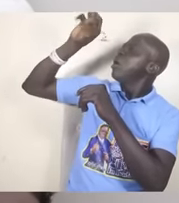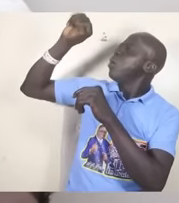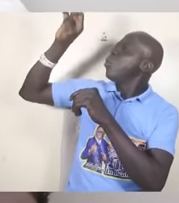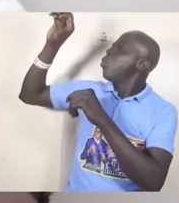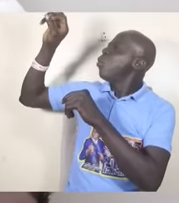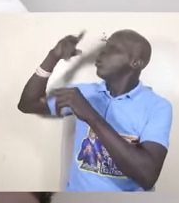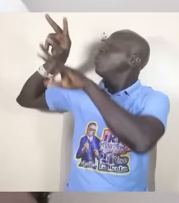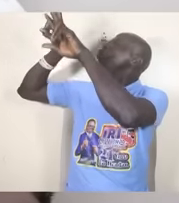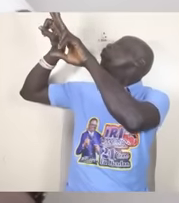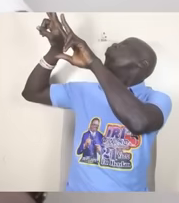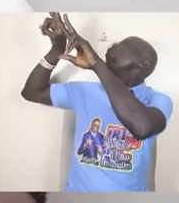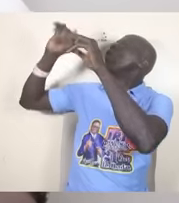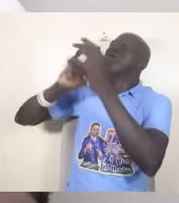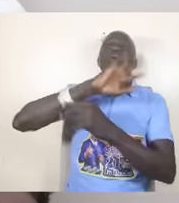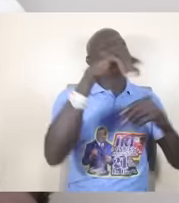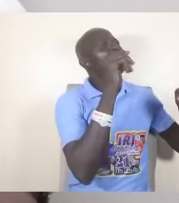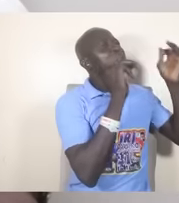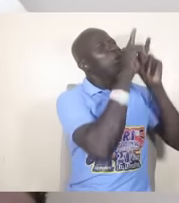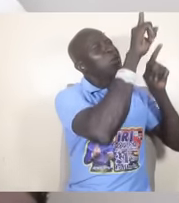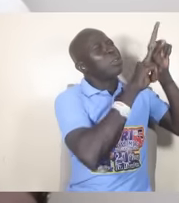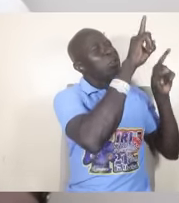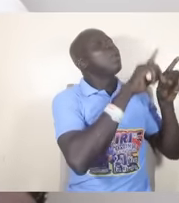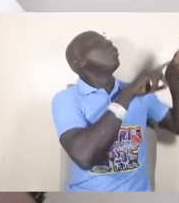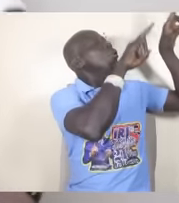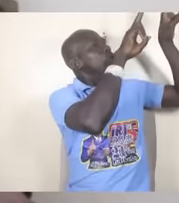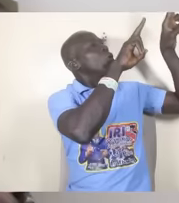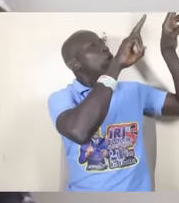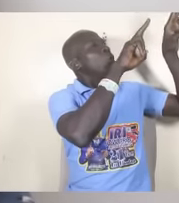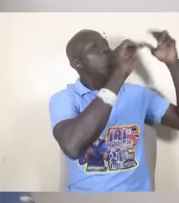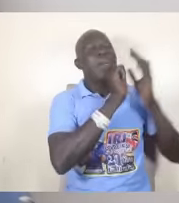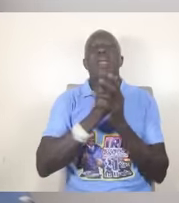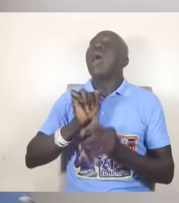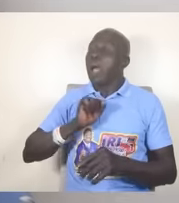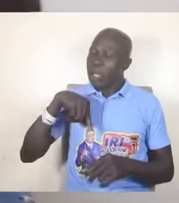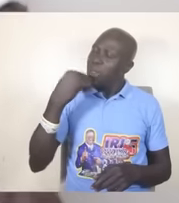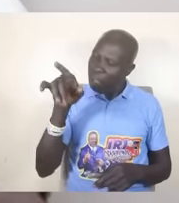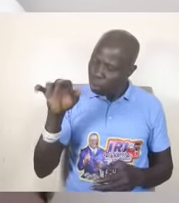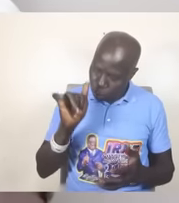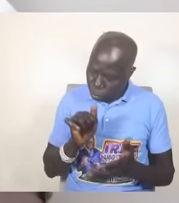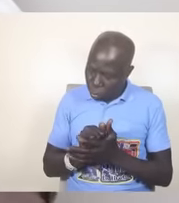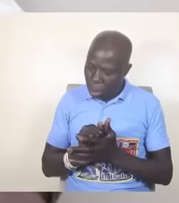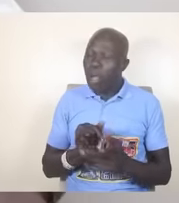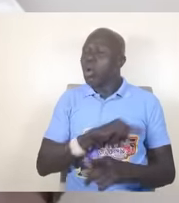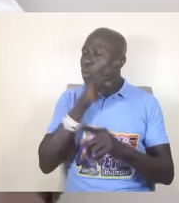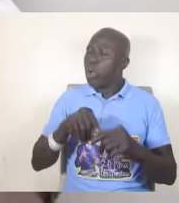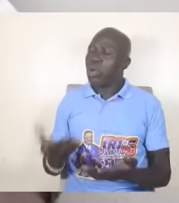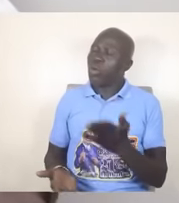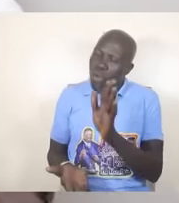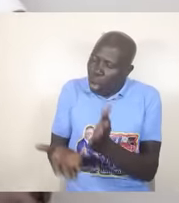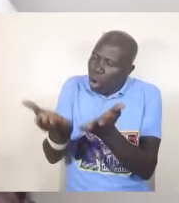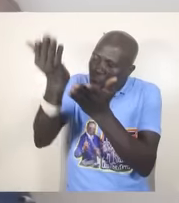moon, okay. You lift up your head. Okay. You look at the star. Okay. You lift up your head. I request you. Both in law, okay. As I'm going higher